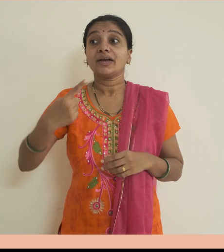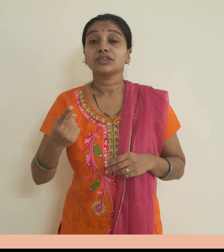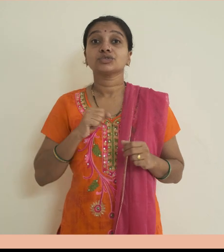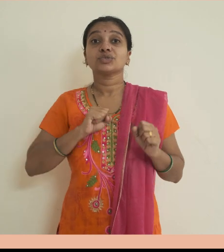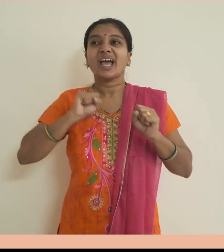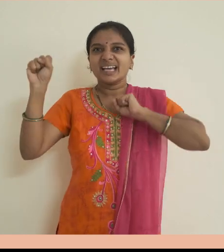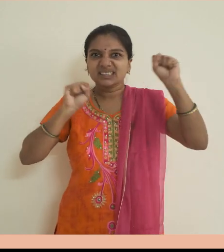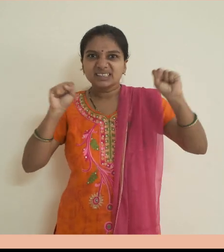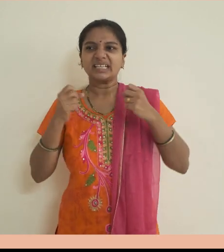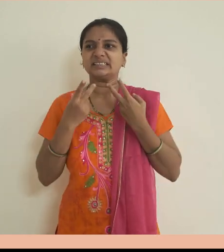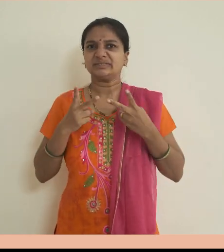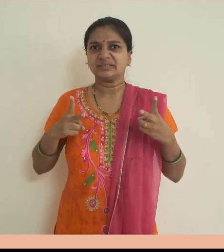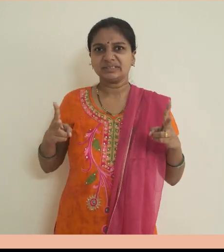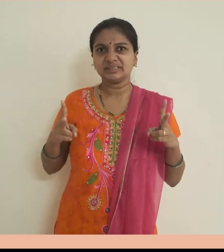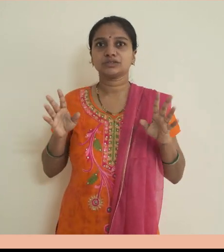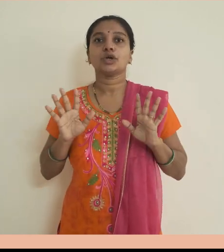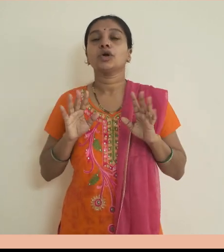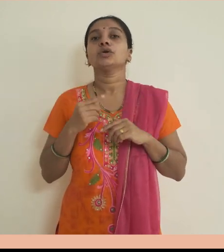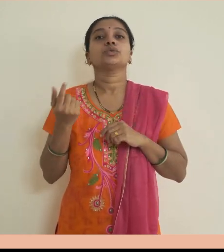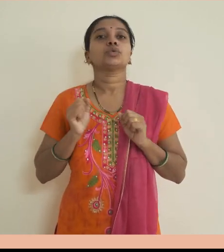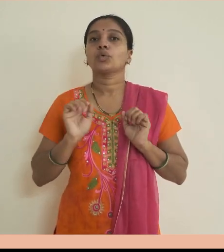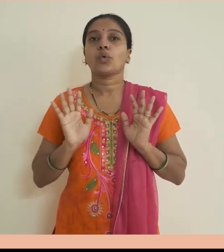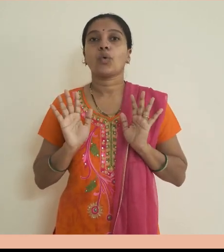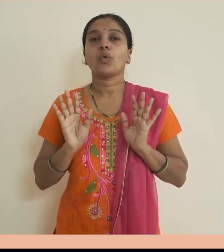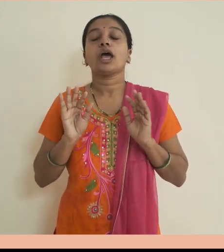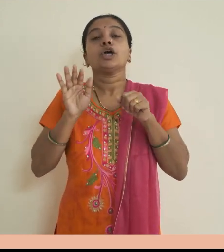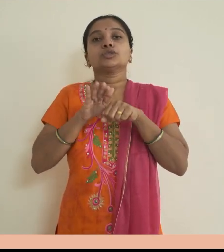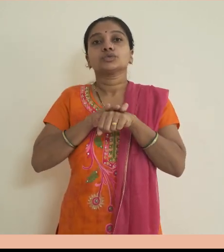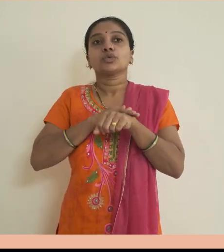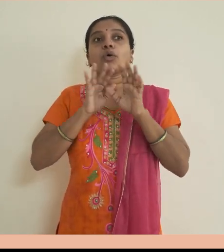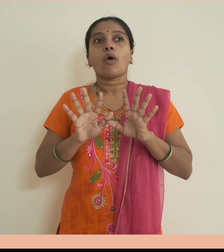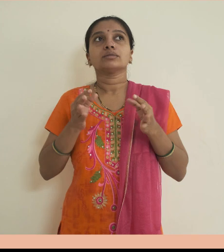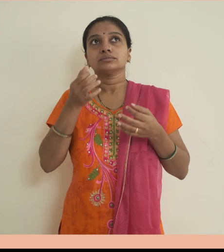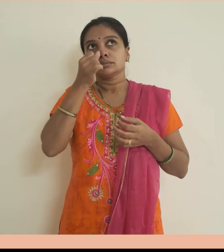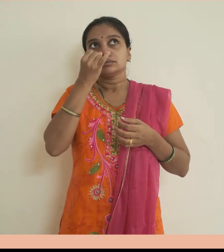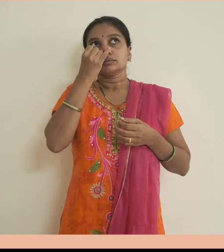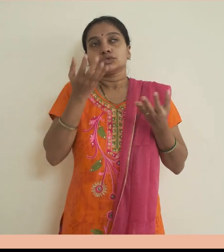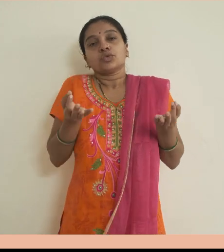advisable to rest. One can exercise while ensuring they avoid